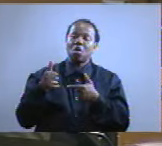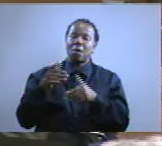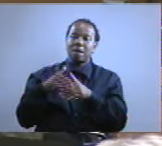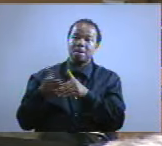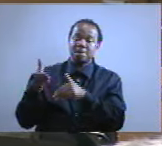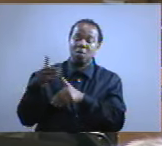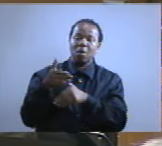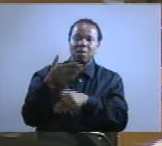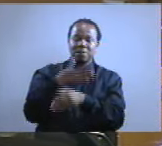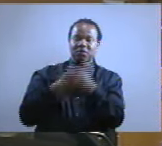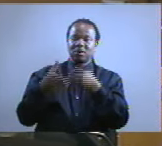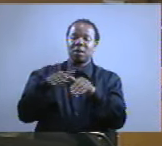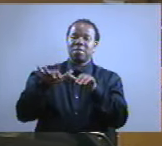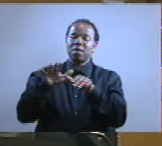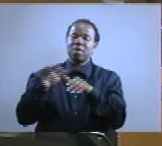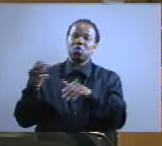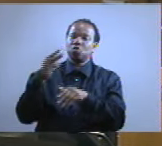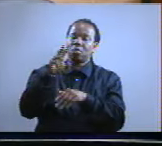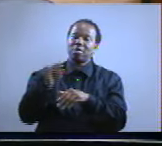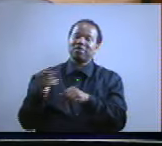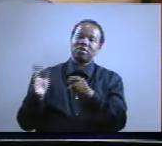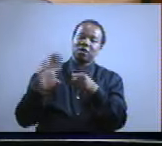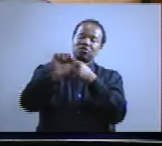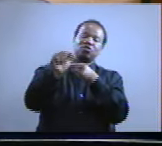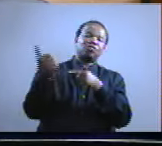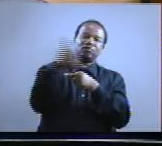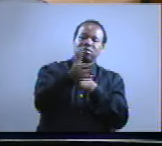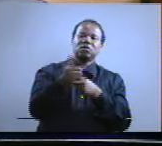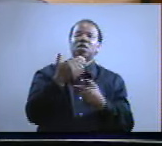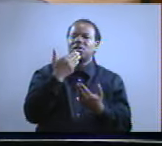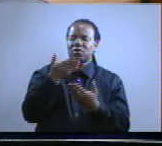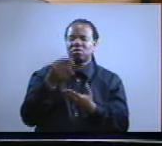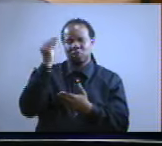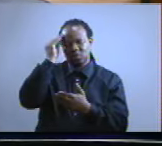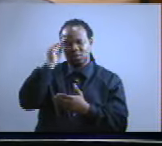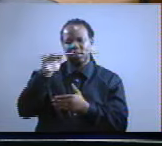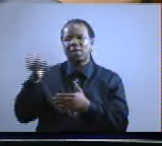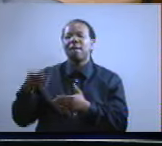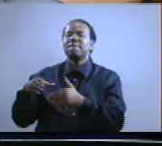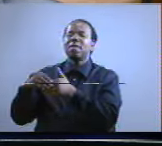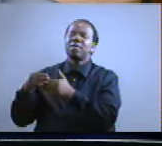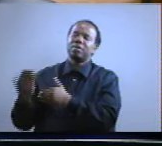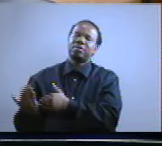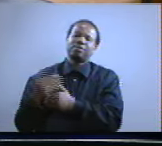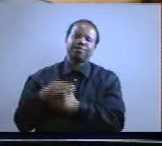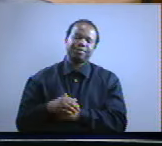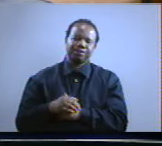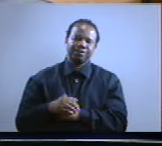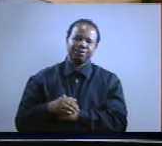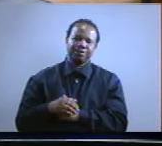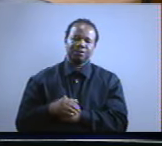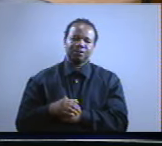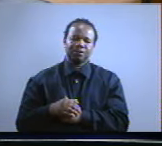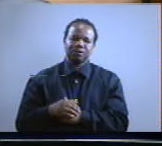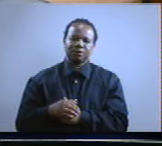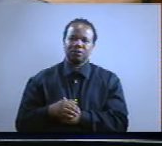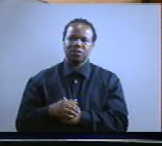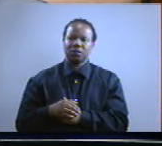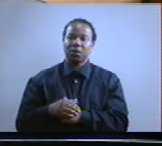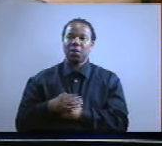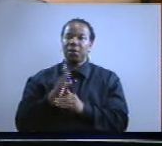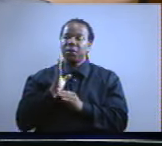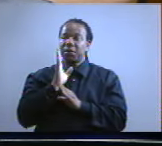equity for people with disabilities. I thank you. Noted. Does any other member wish to give notice of a motion? That doesn't appear